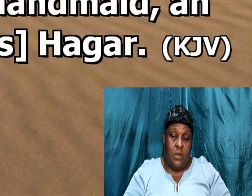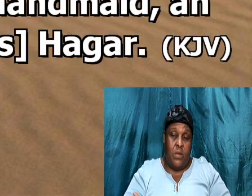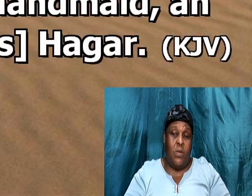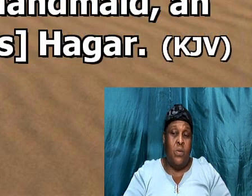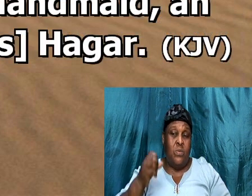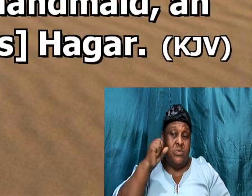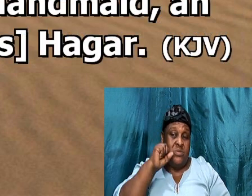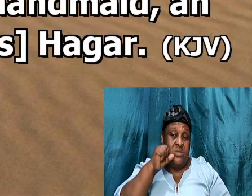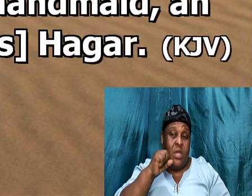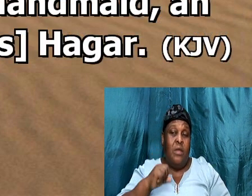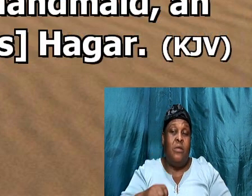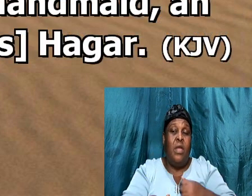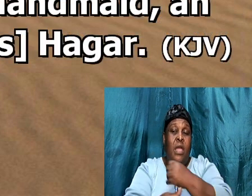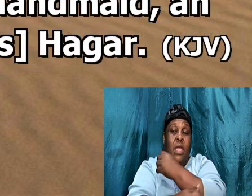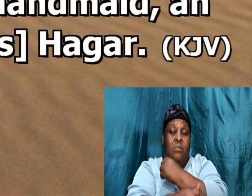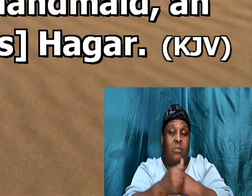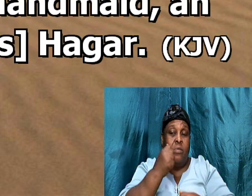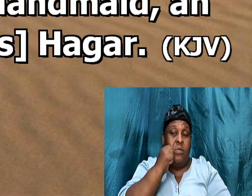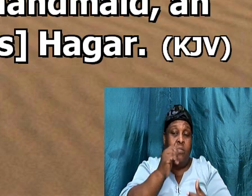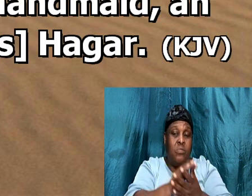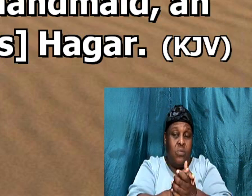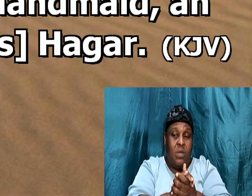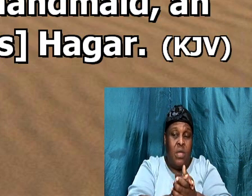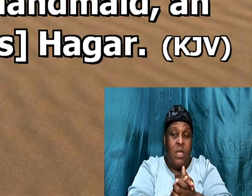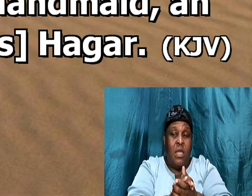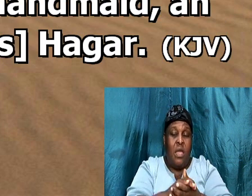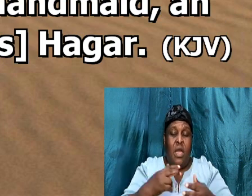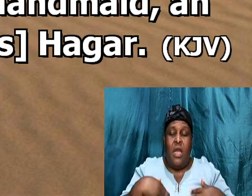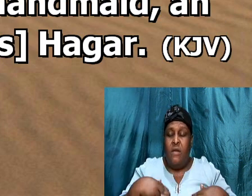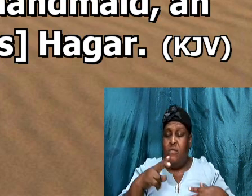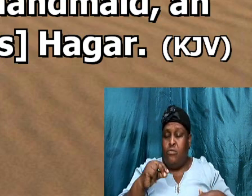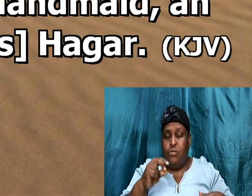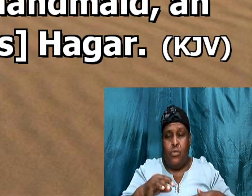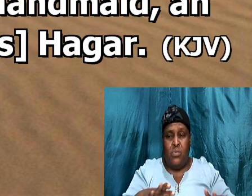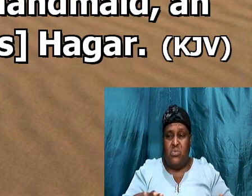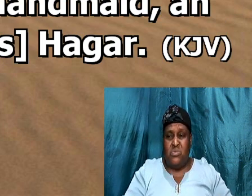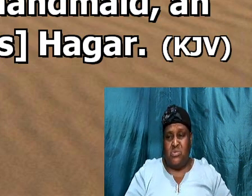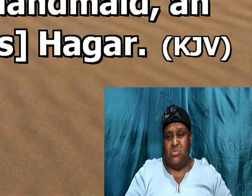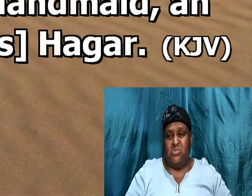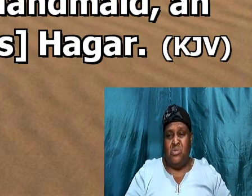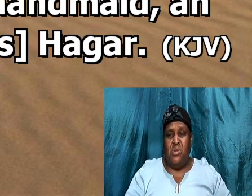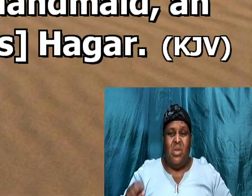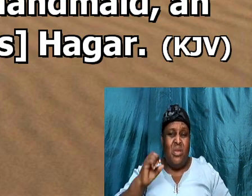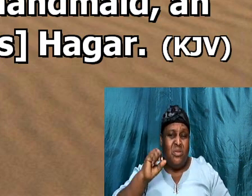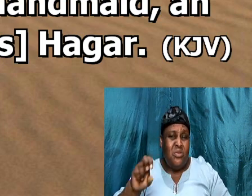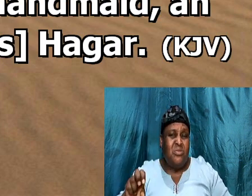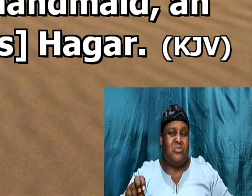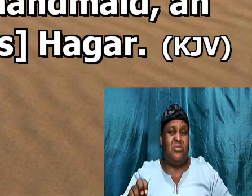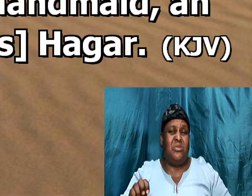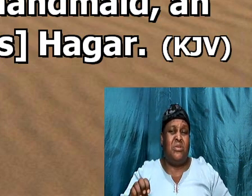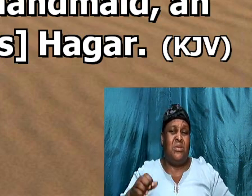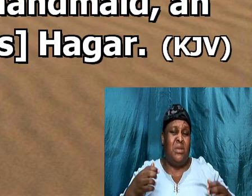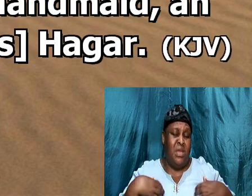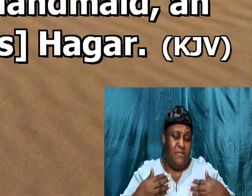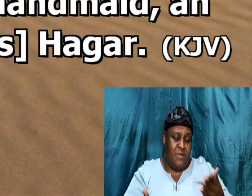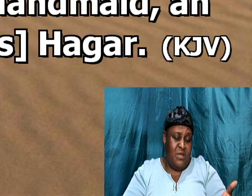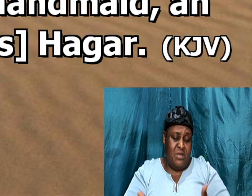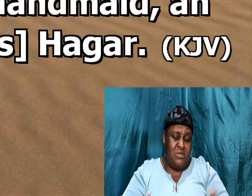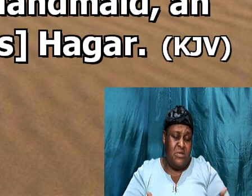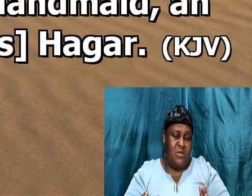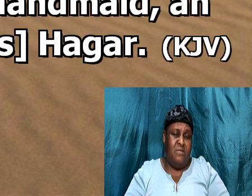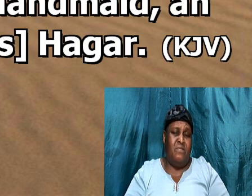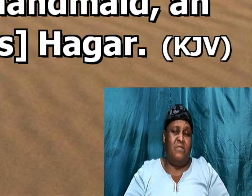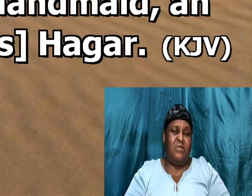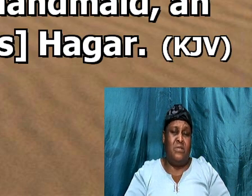Now, Sarai, Abram's wife, bear him no children, and she had an handmaid, an Egyptian,